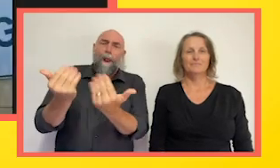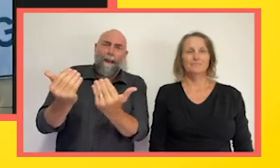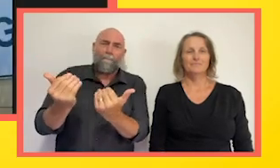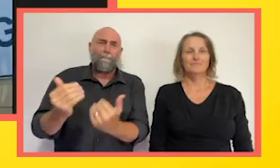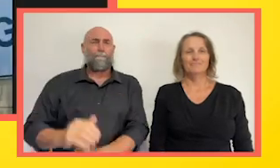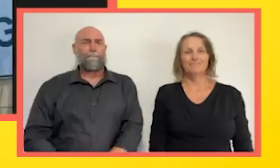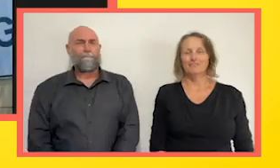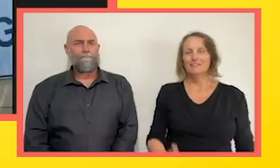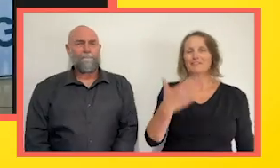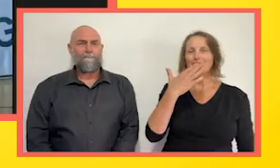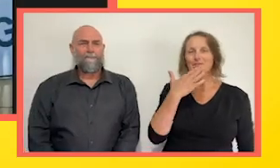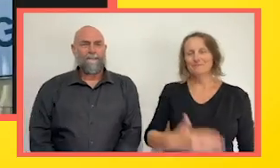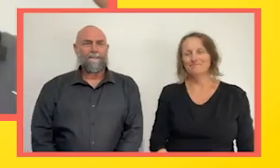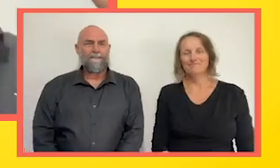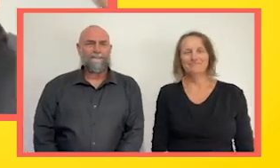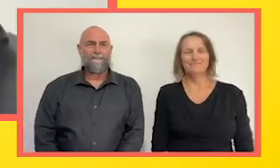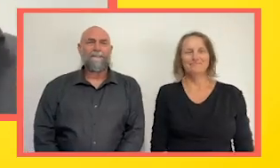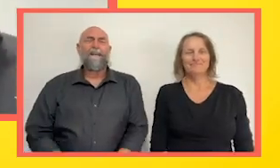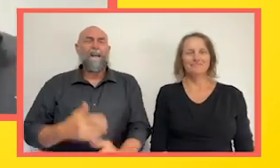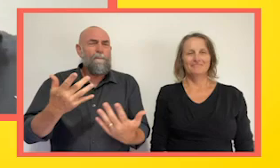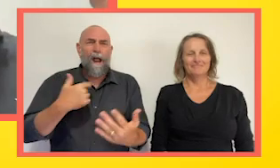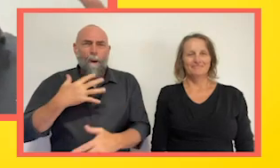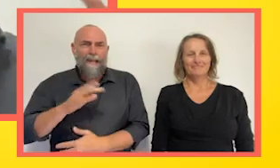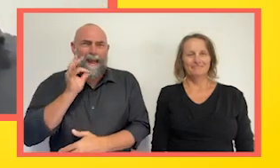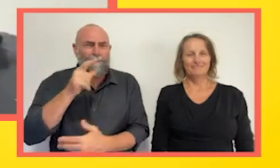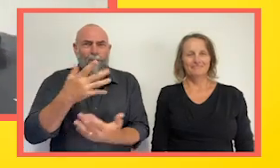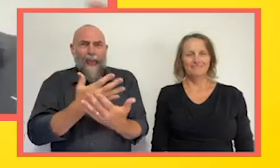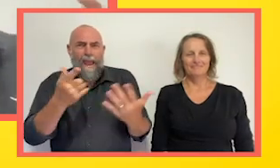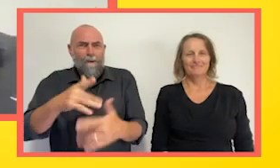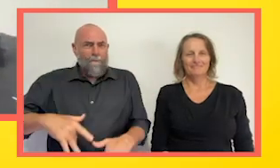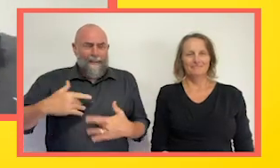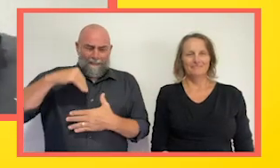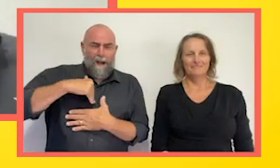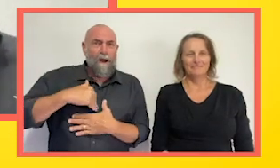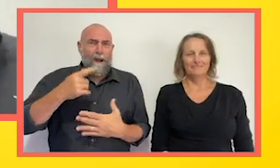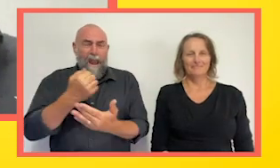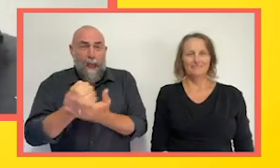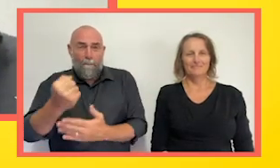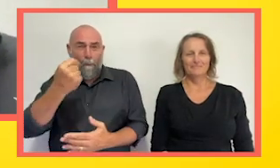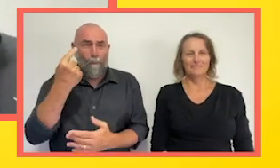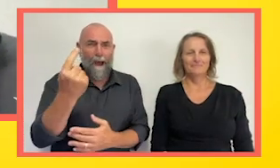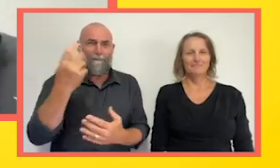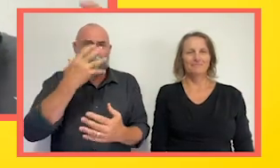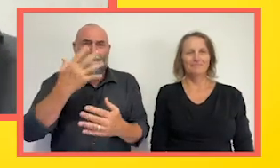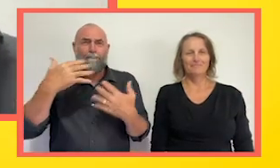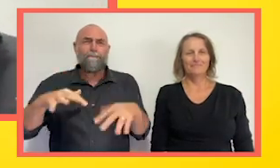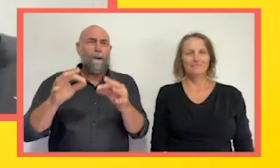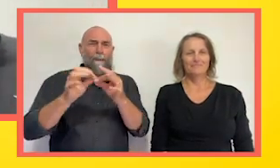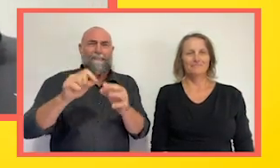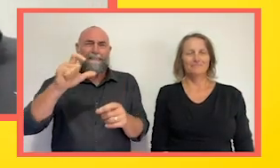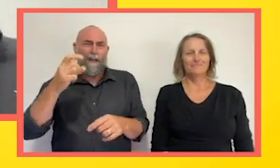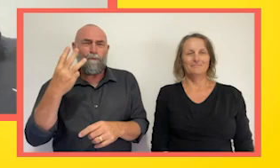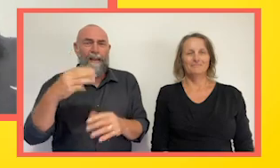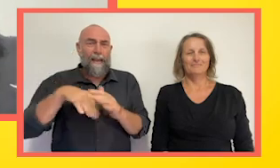awesome to be back, Kurt. Mate, how does it feel ranked number one in the world as BC3 pairs